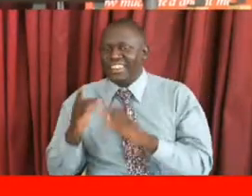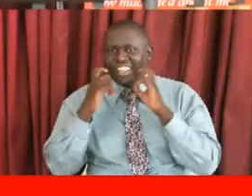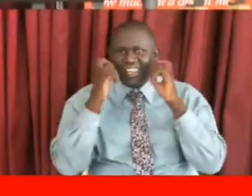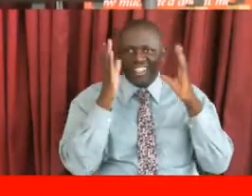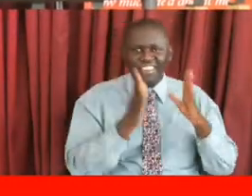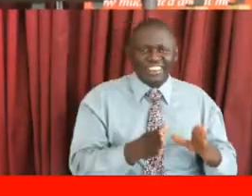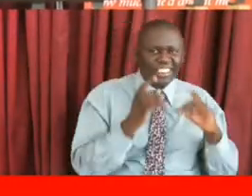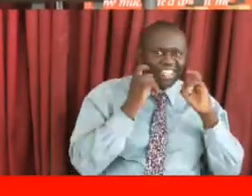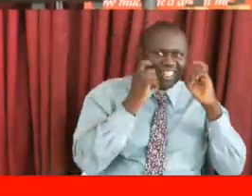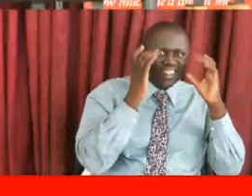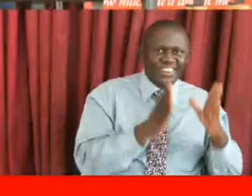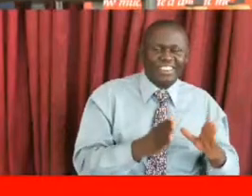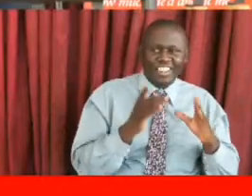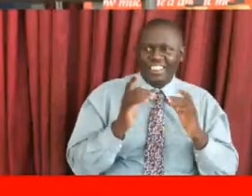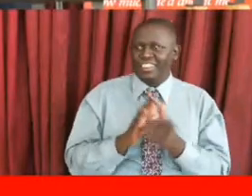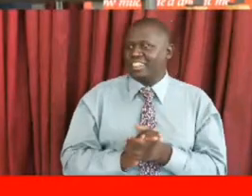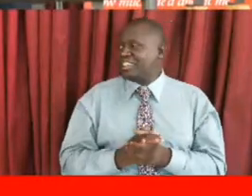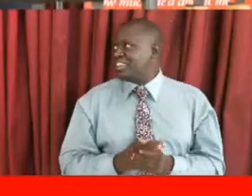church